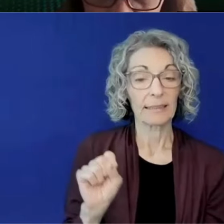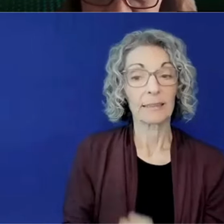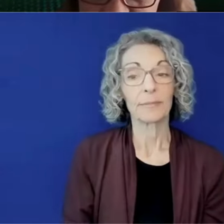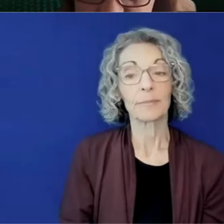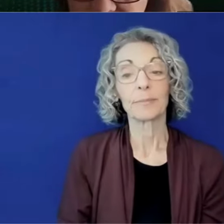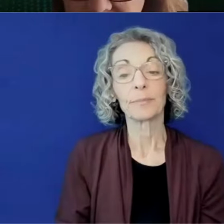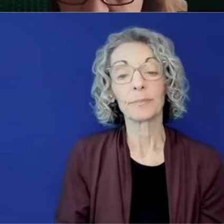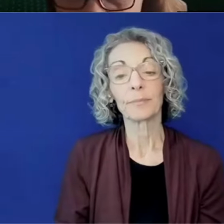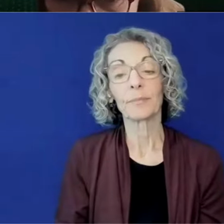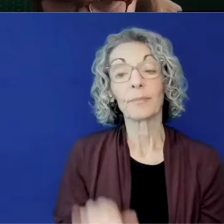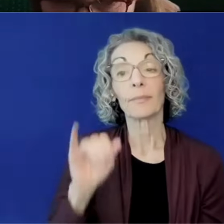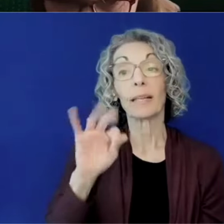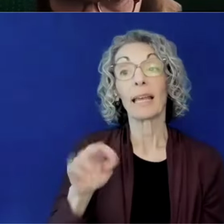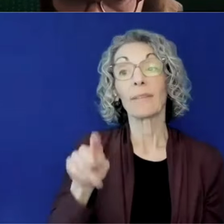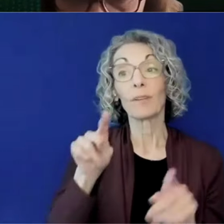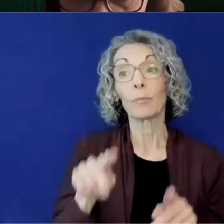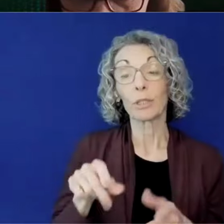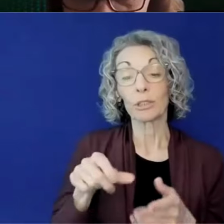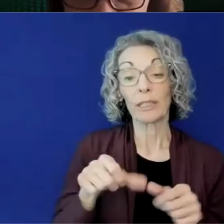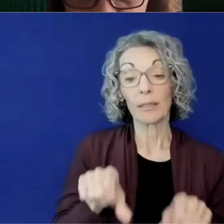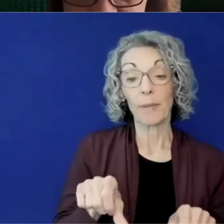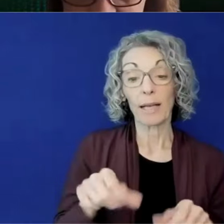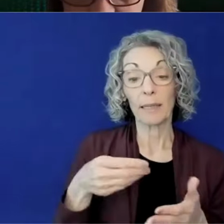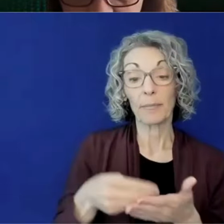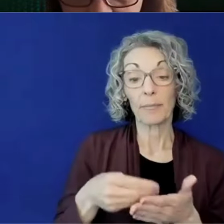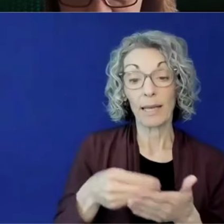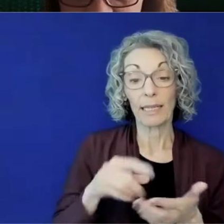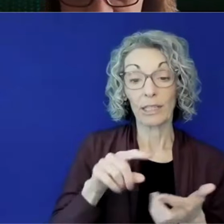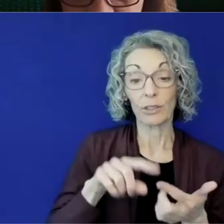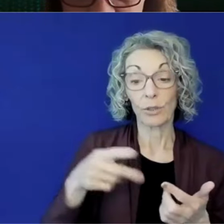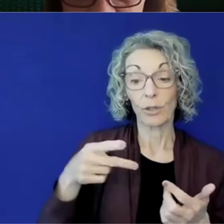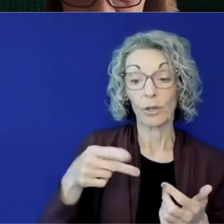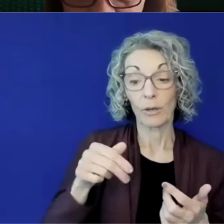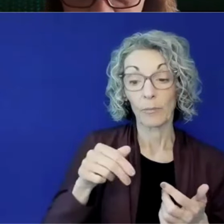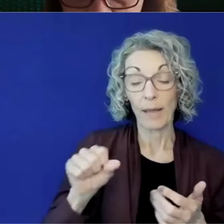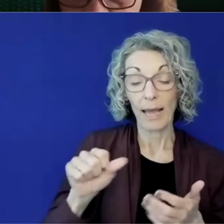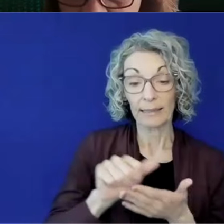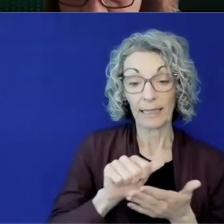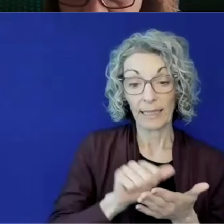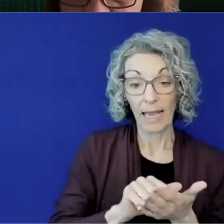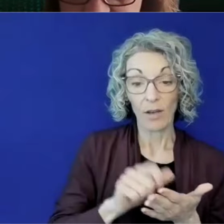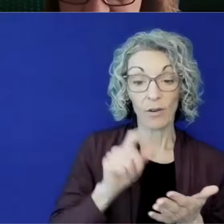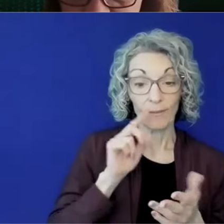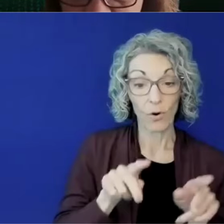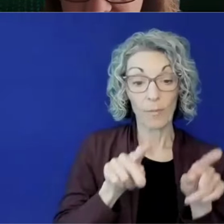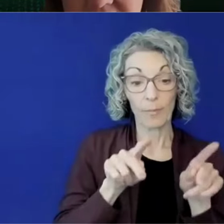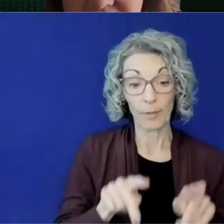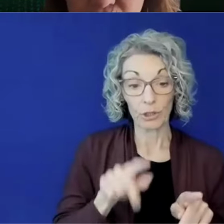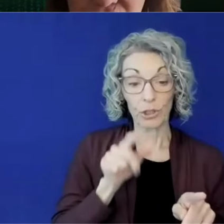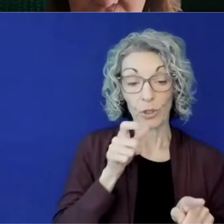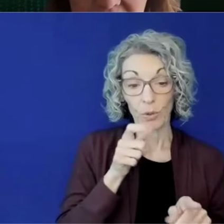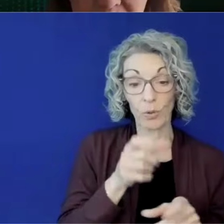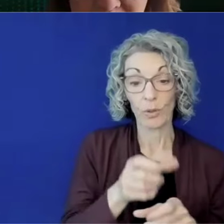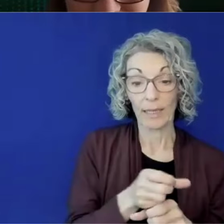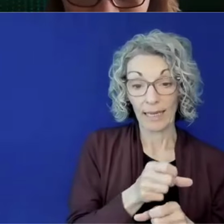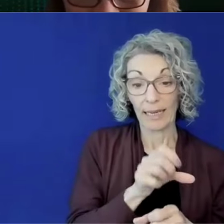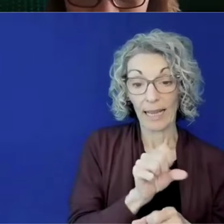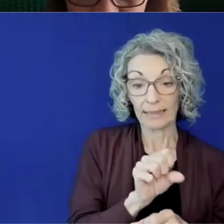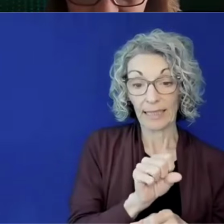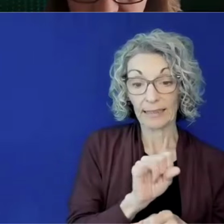If someone deposits money into a PASS account for the person receiving SSI, SSDI, and it is to start